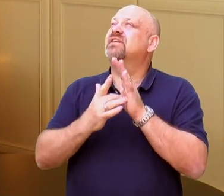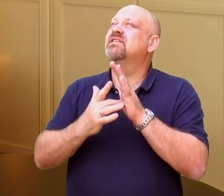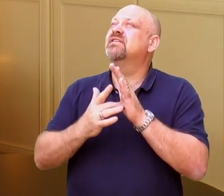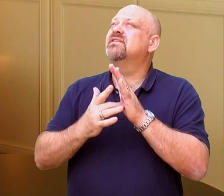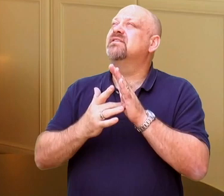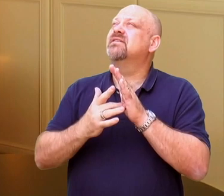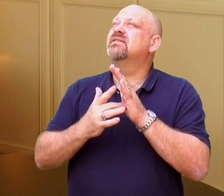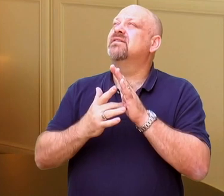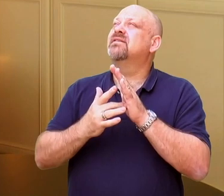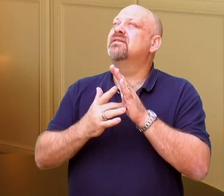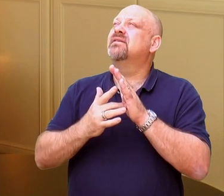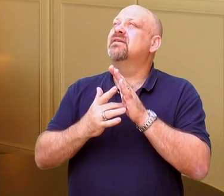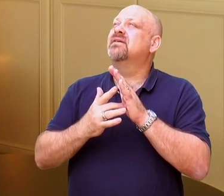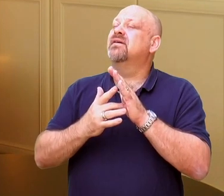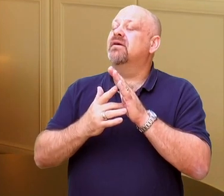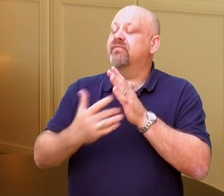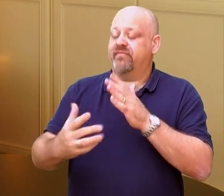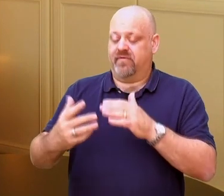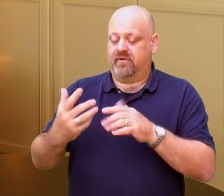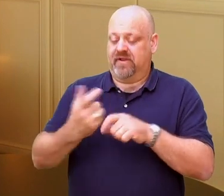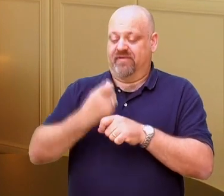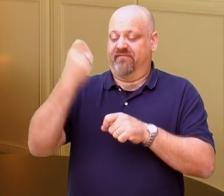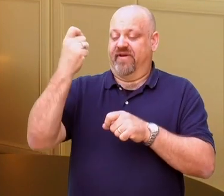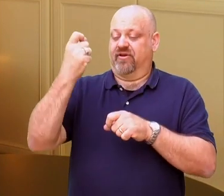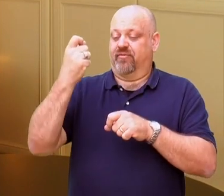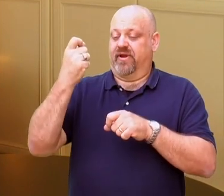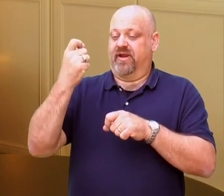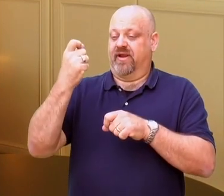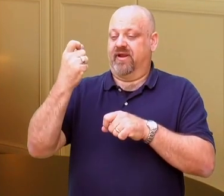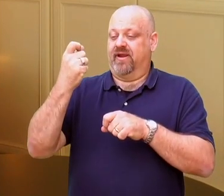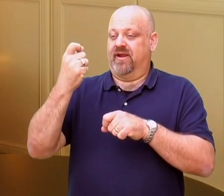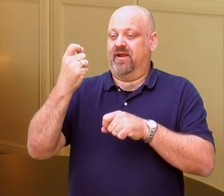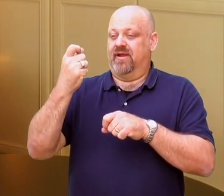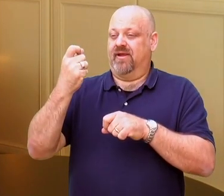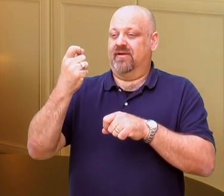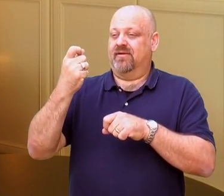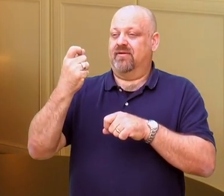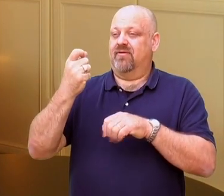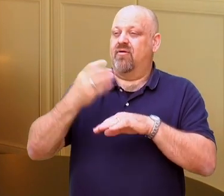Thank you, Jesus, for claiming victory